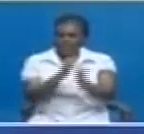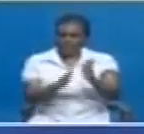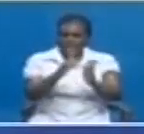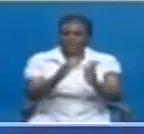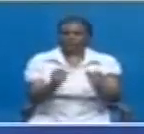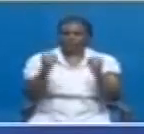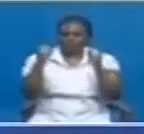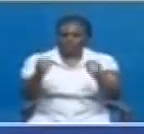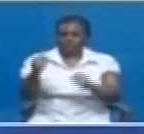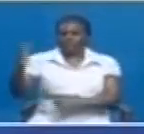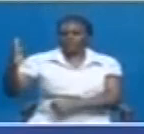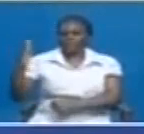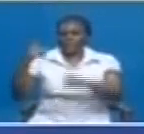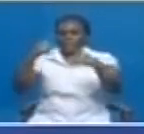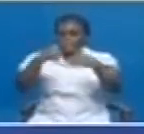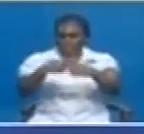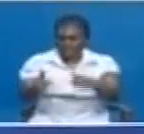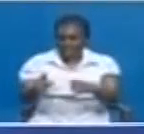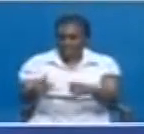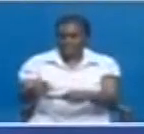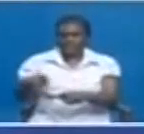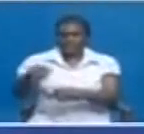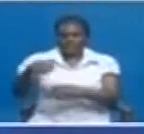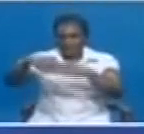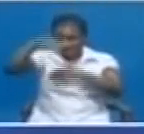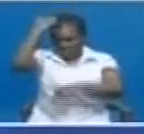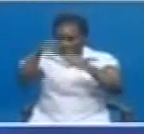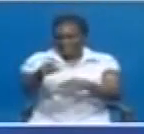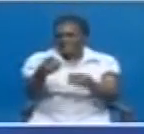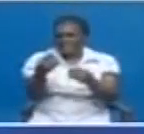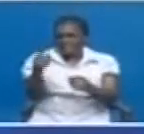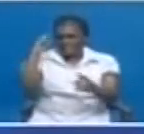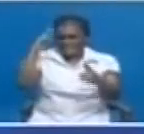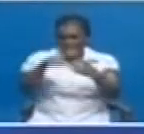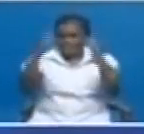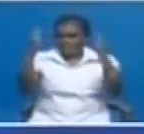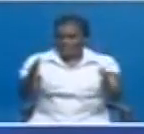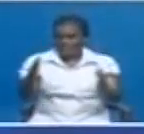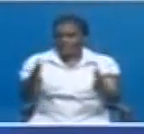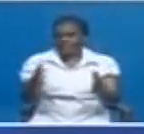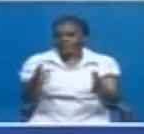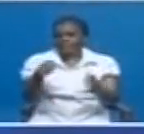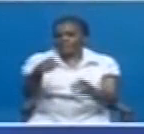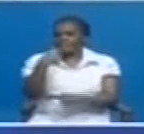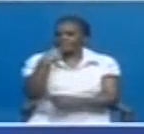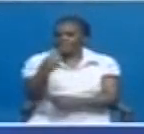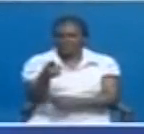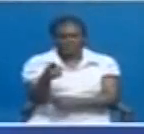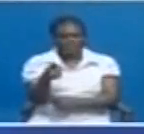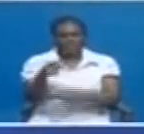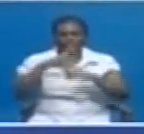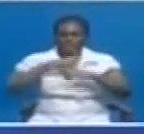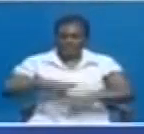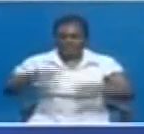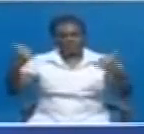by some universities. But for institutions considered as soft targets, university administrators will not be